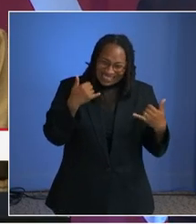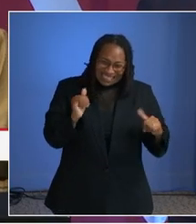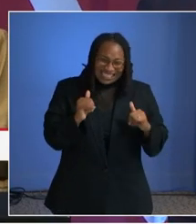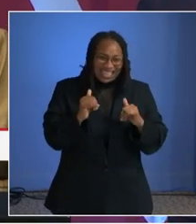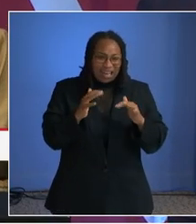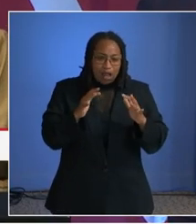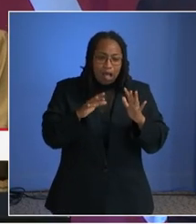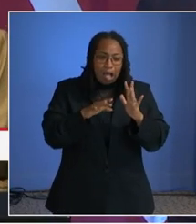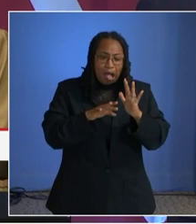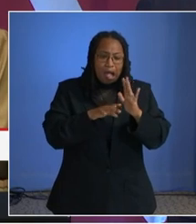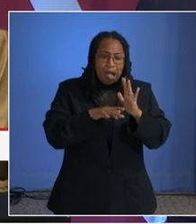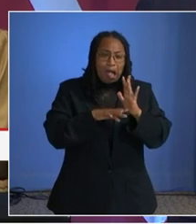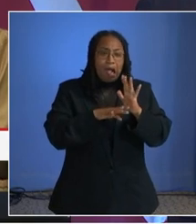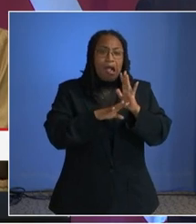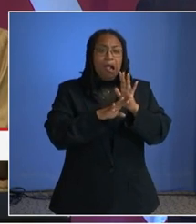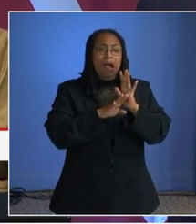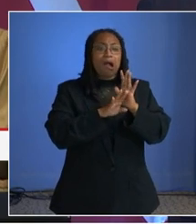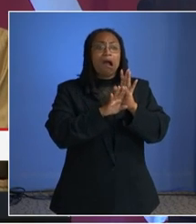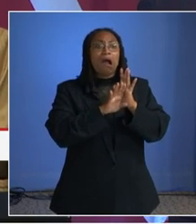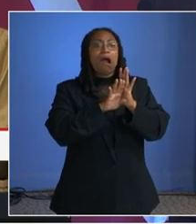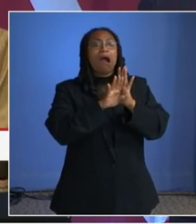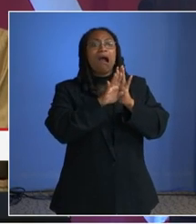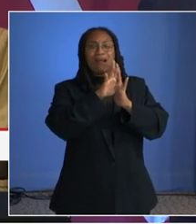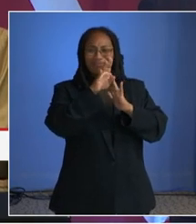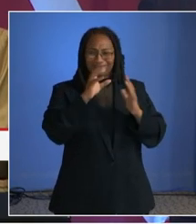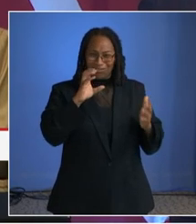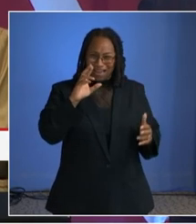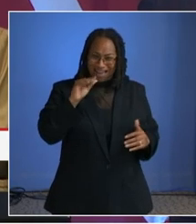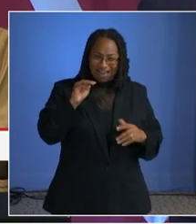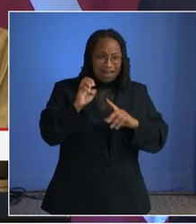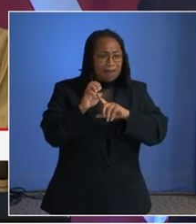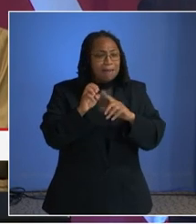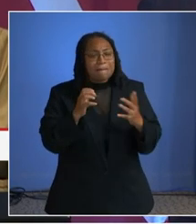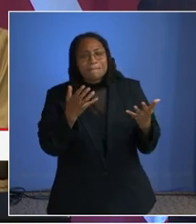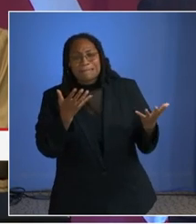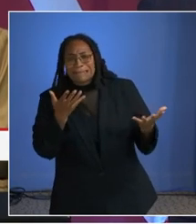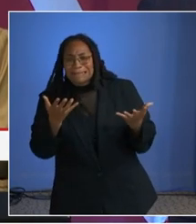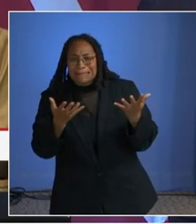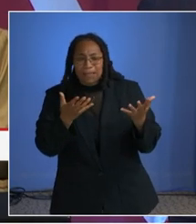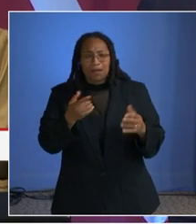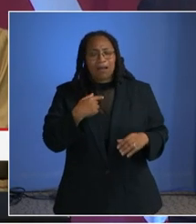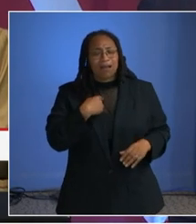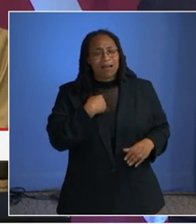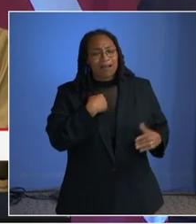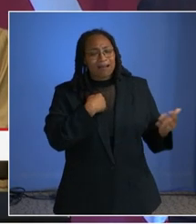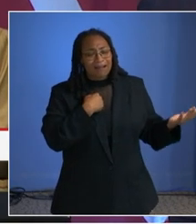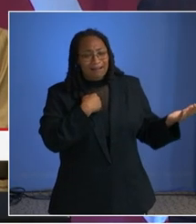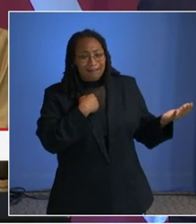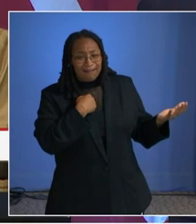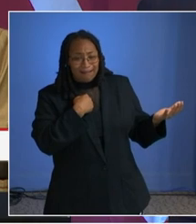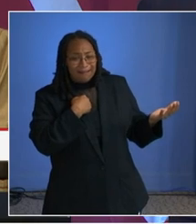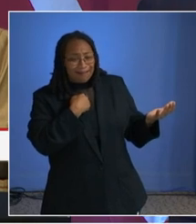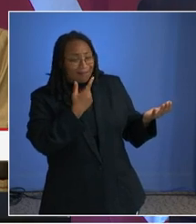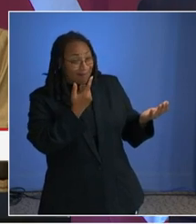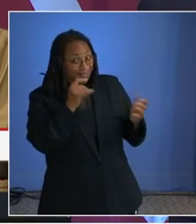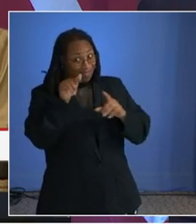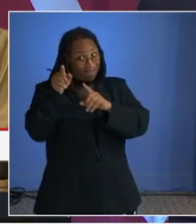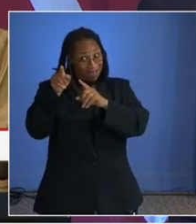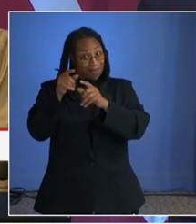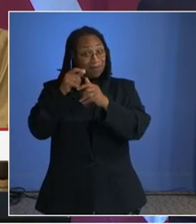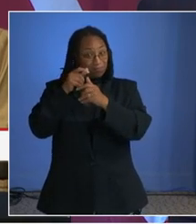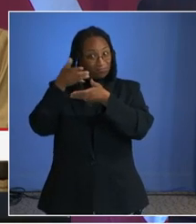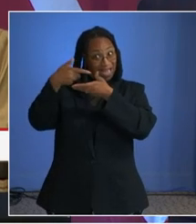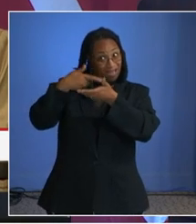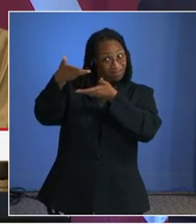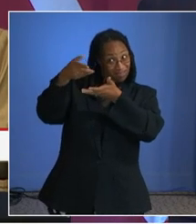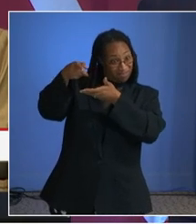that he believed that DC did not do enough on creating community coalitions to address crime.